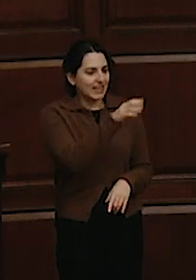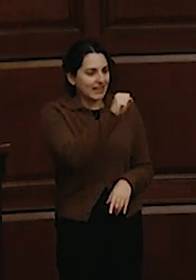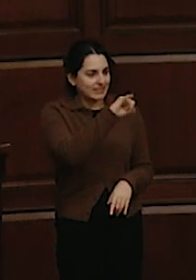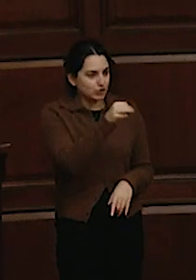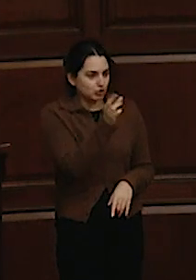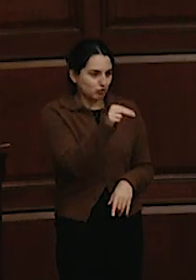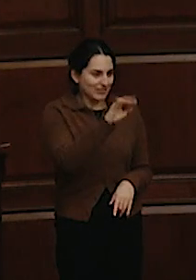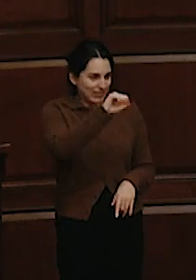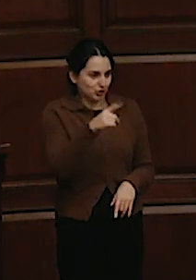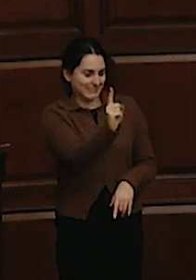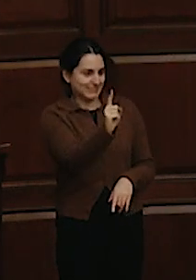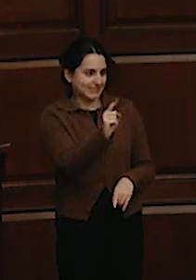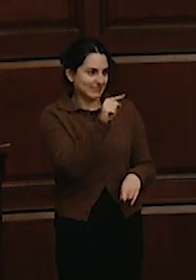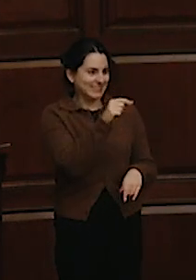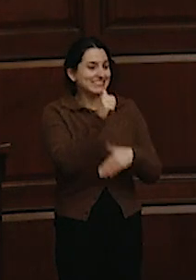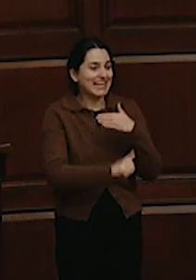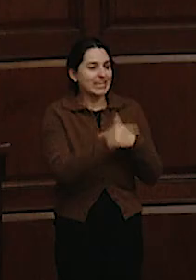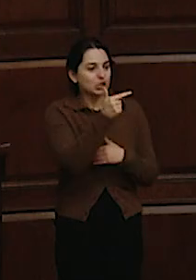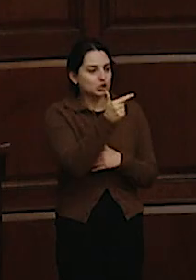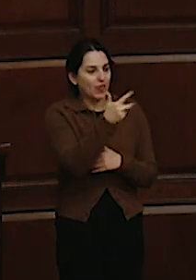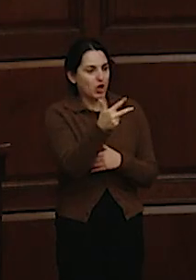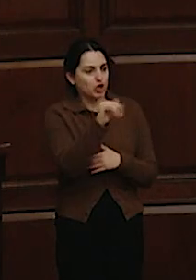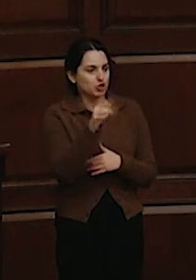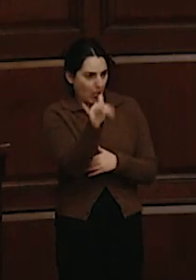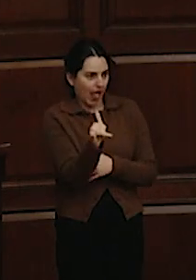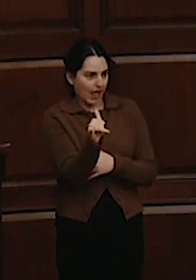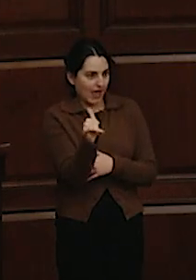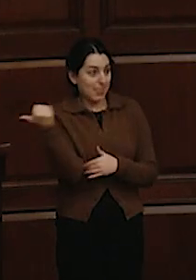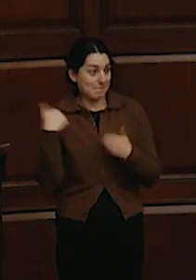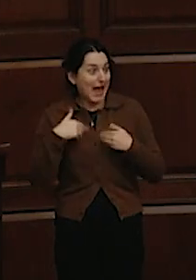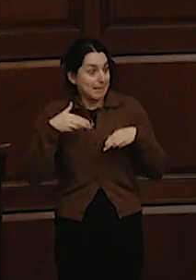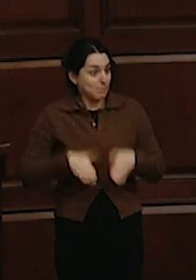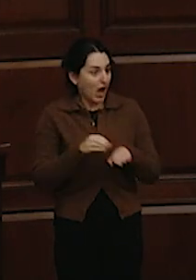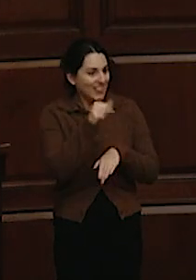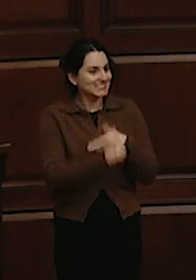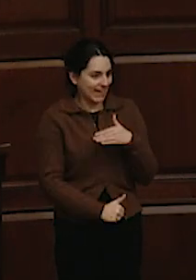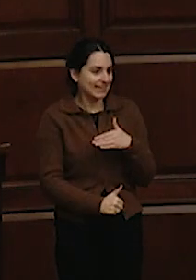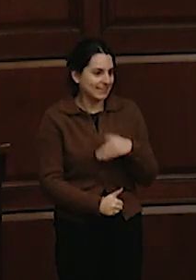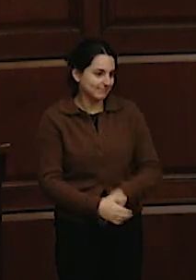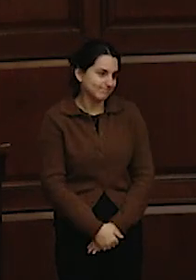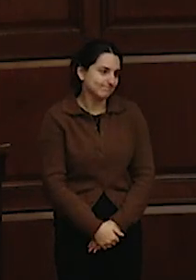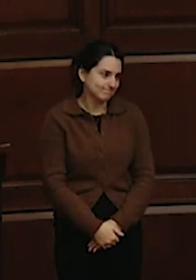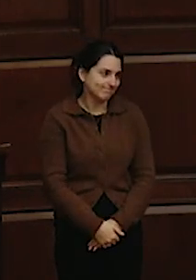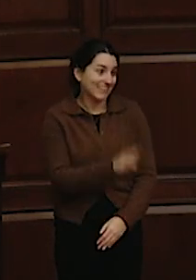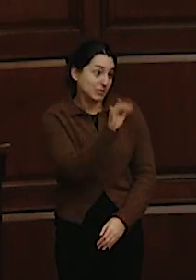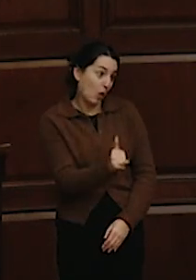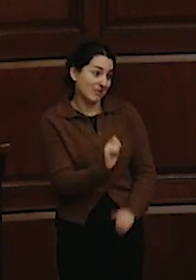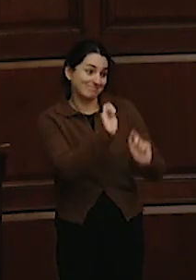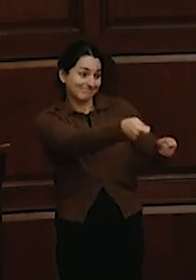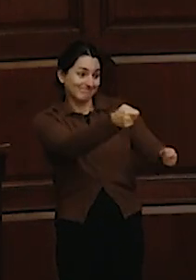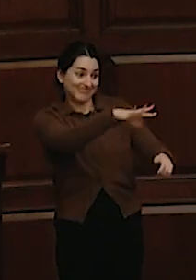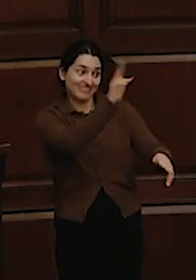Sjögren's day, 23rd of July, he was born on the 23rd of July, hence that